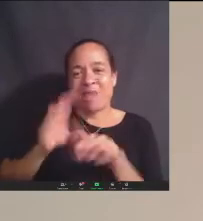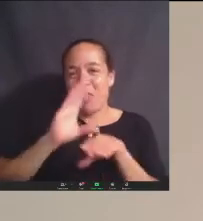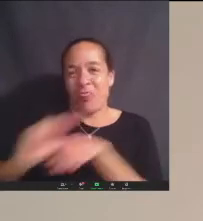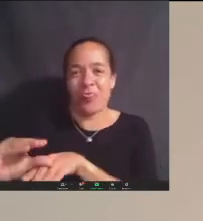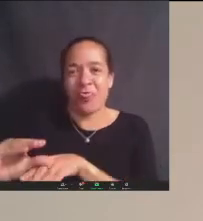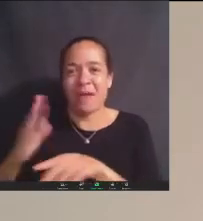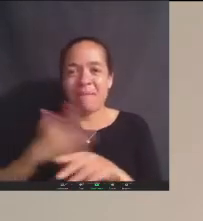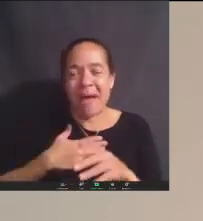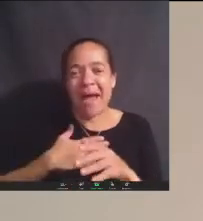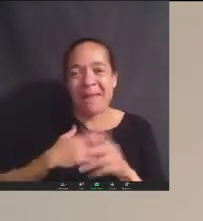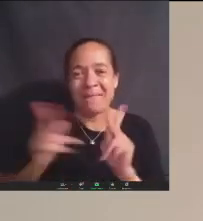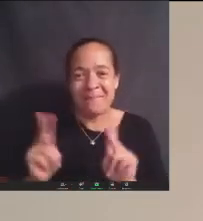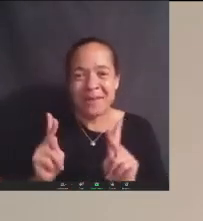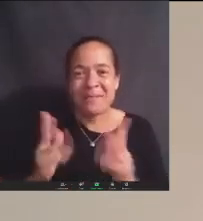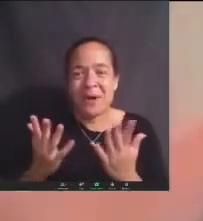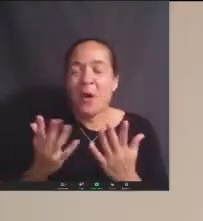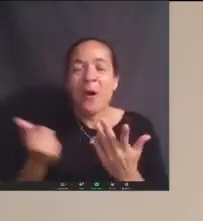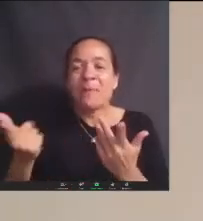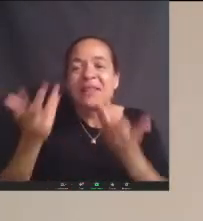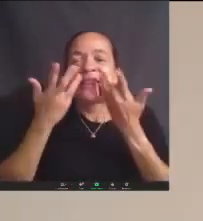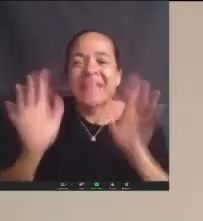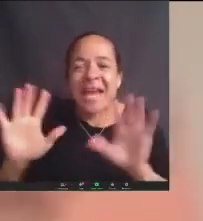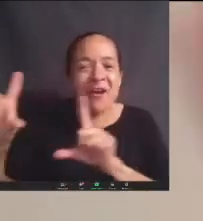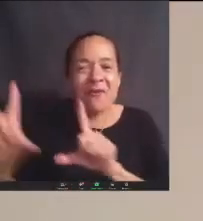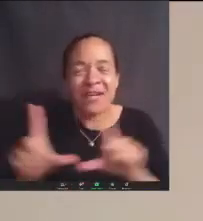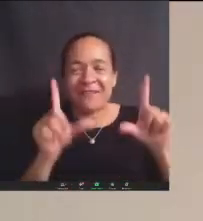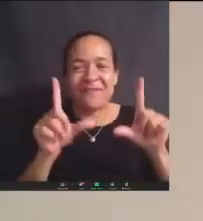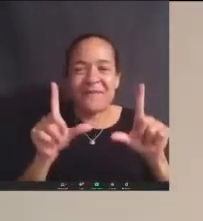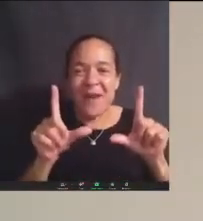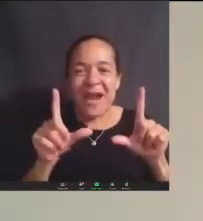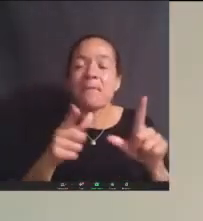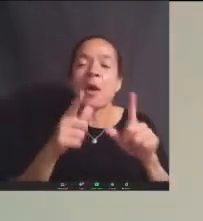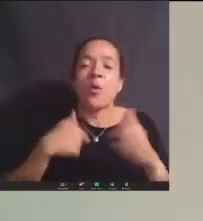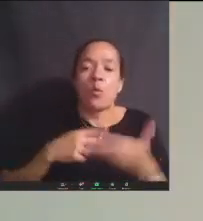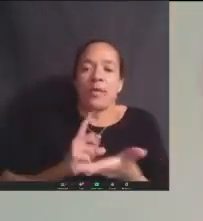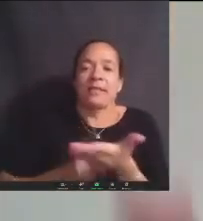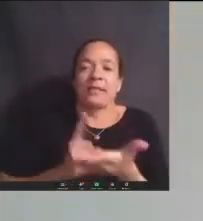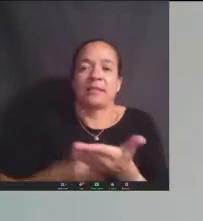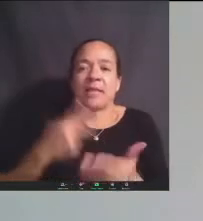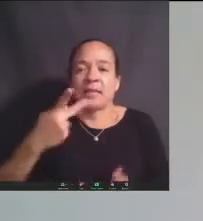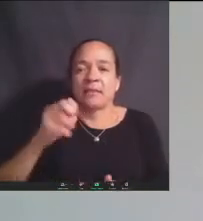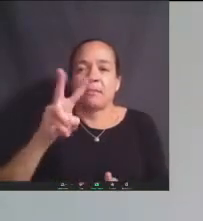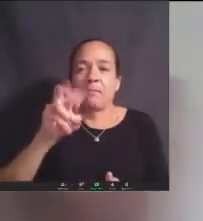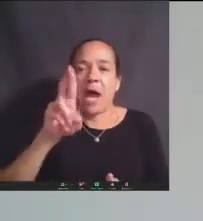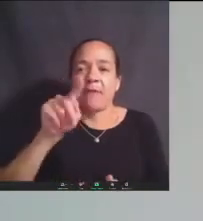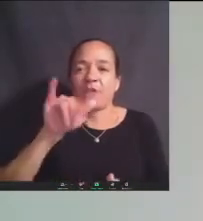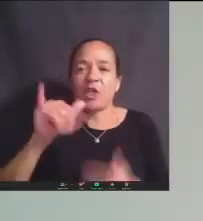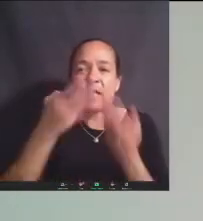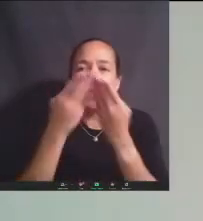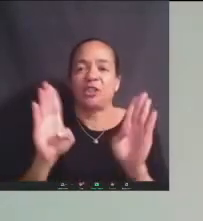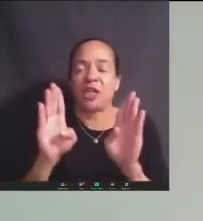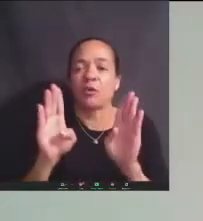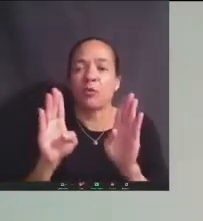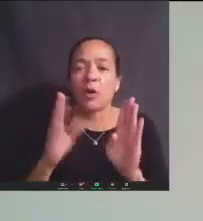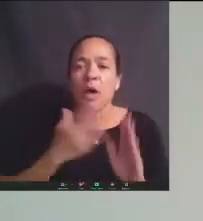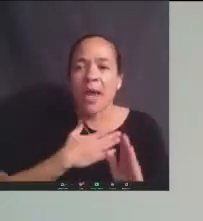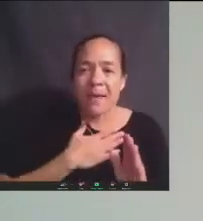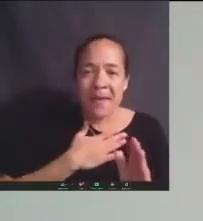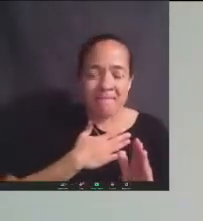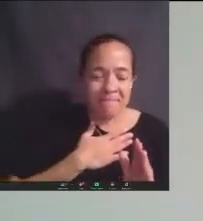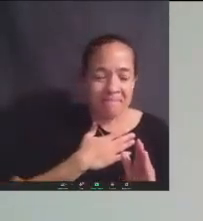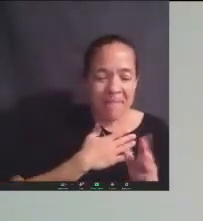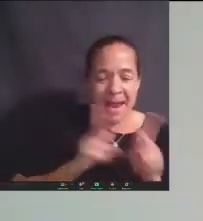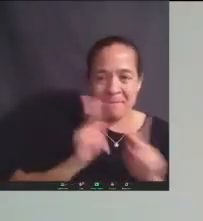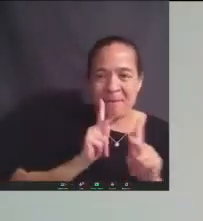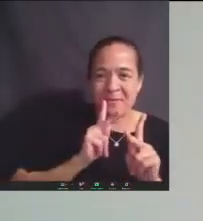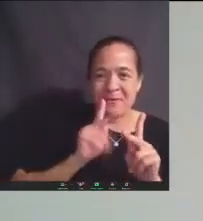Doesn't, they want to talk about poverty in general and put your kid's face on it instead of talking about the fact that Black folks have been made impoverished, right?